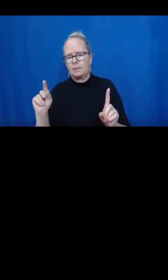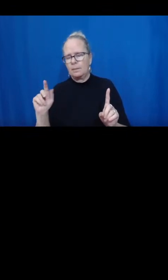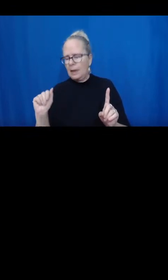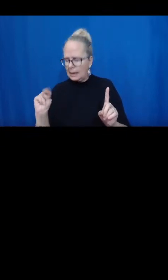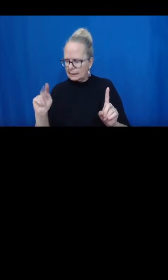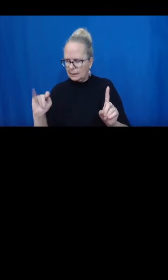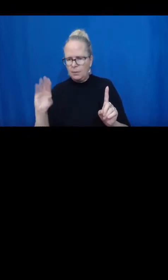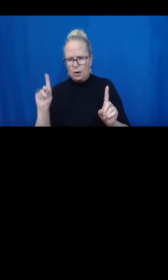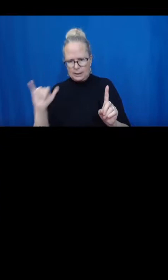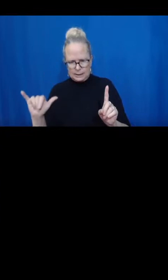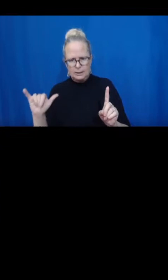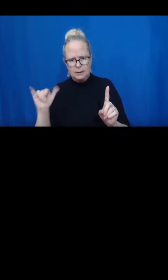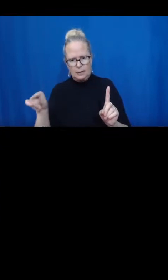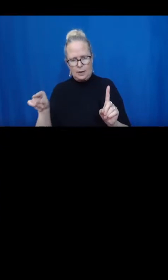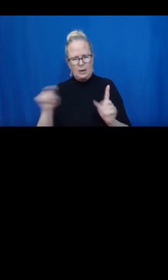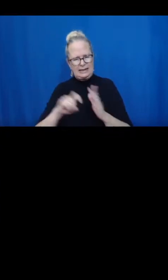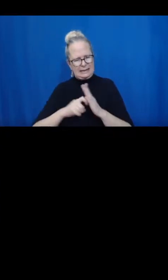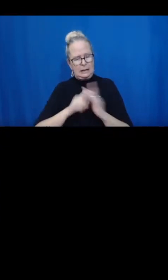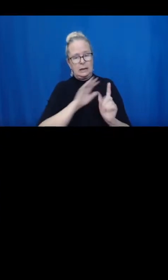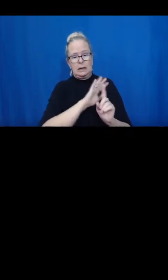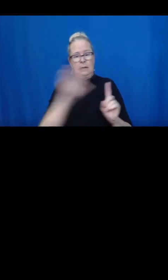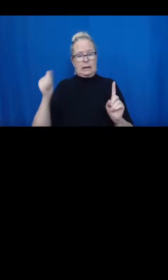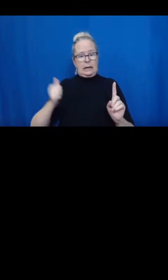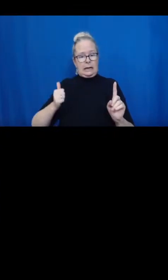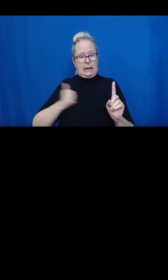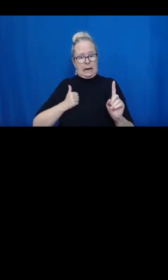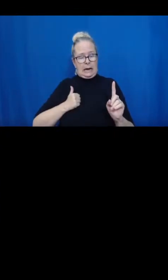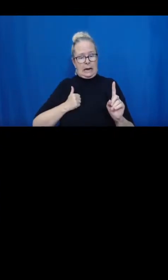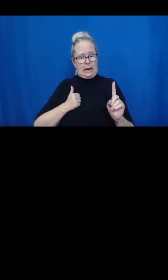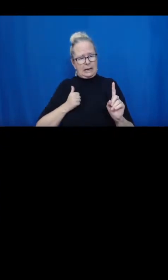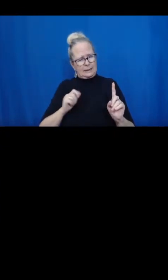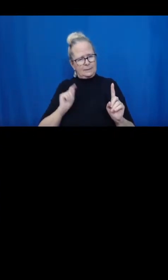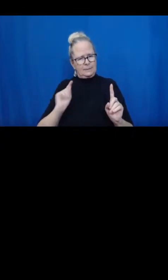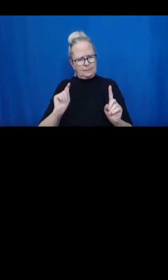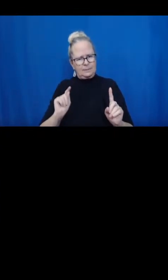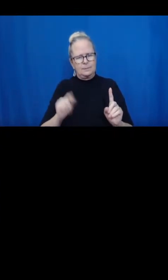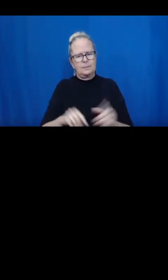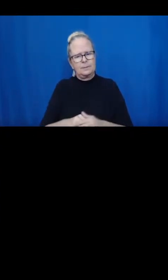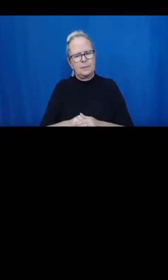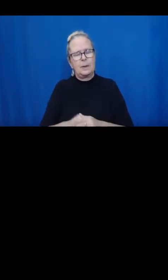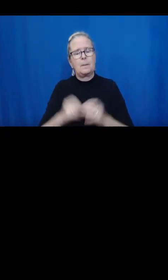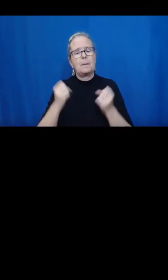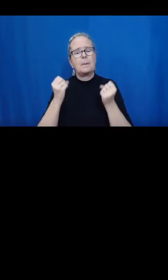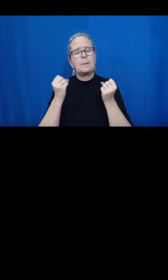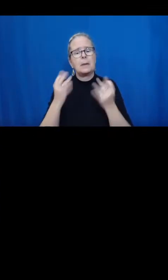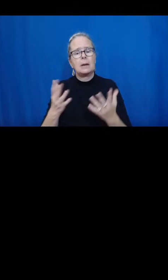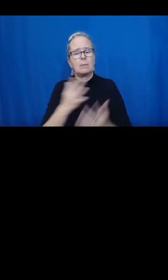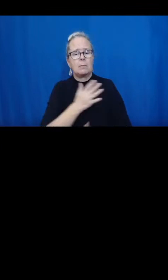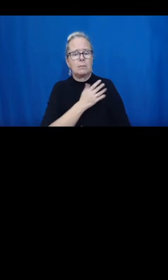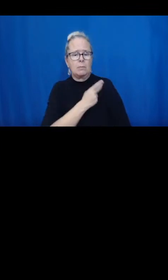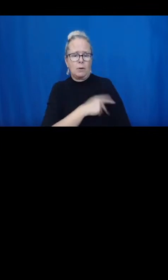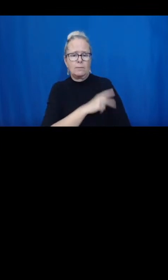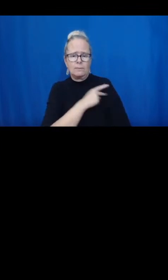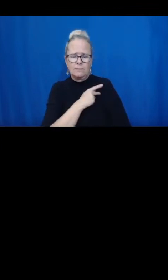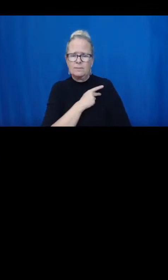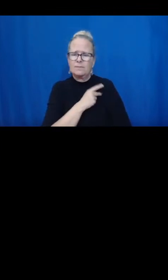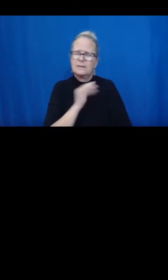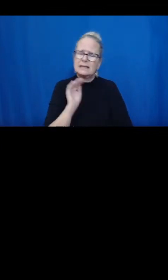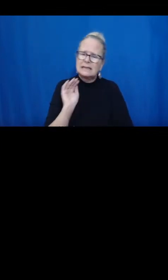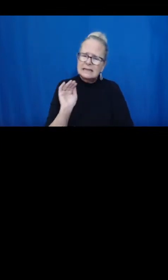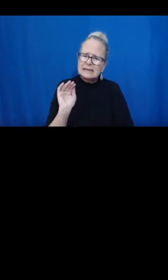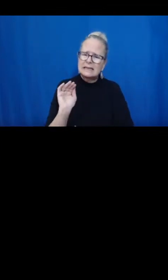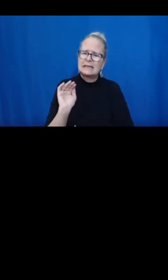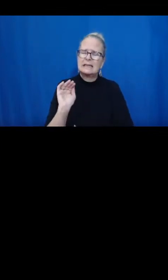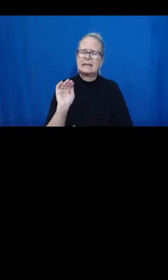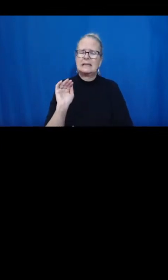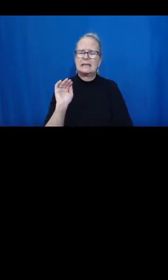real-time results, individual results that could tell them how protected they are. And unfortunately, as you say, Dr.